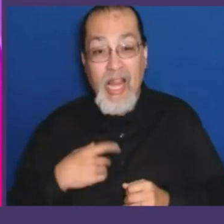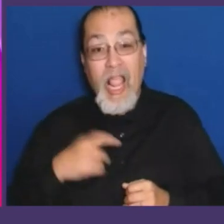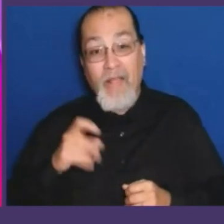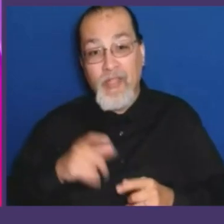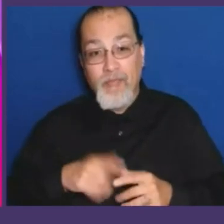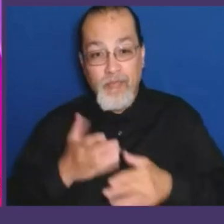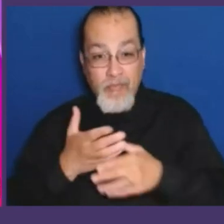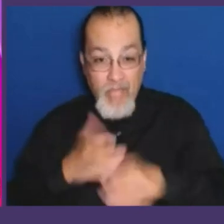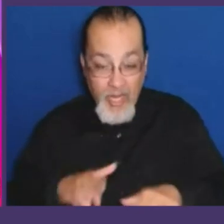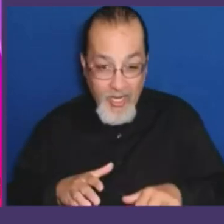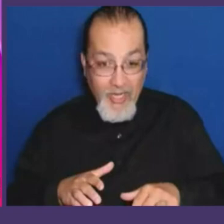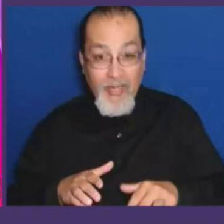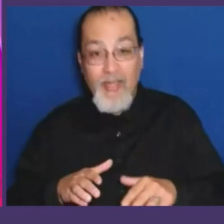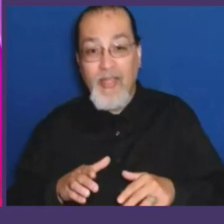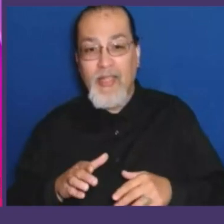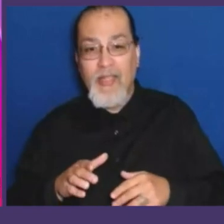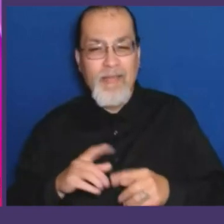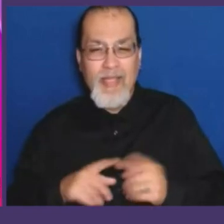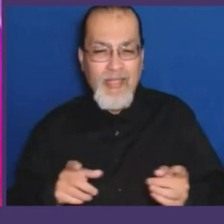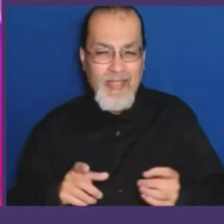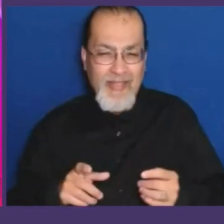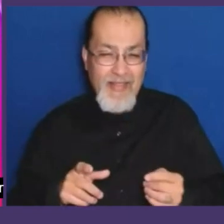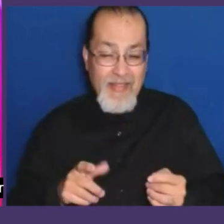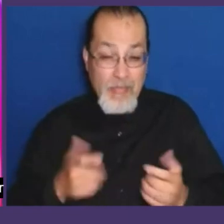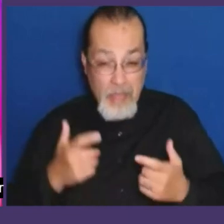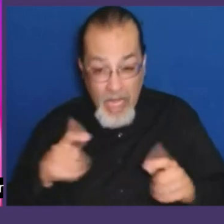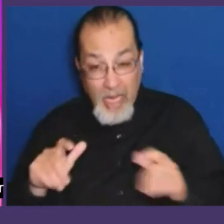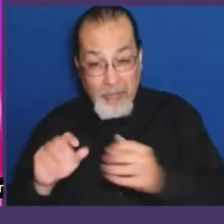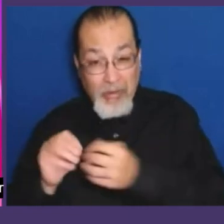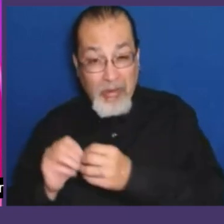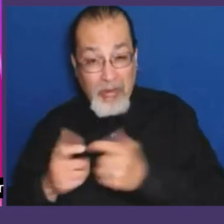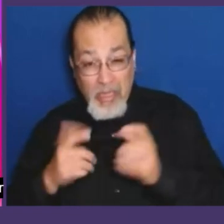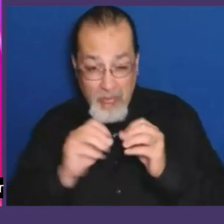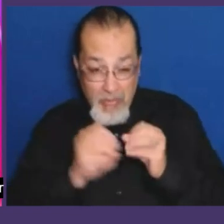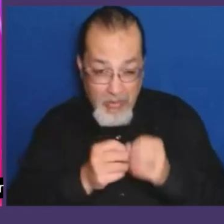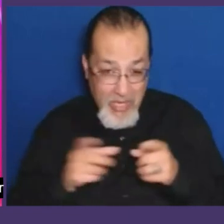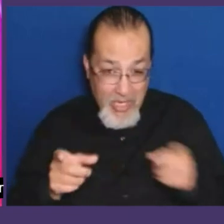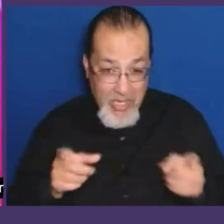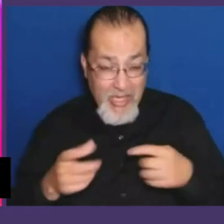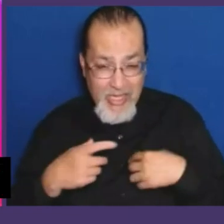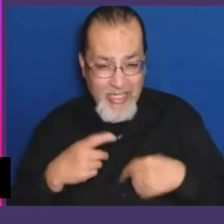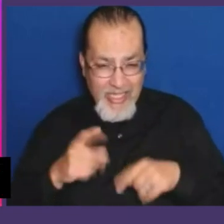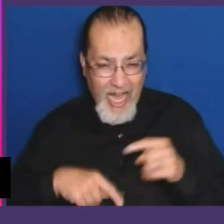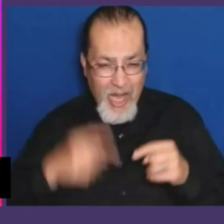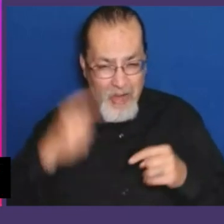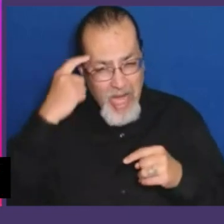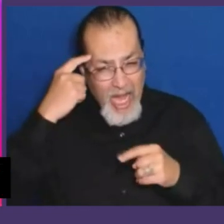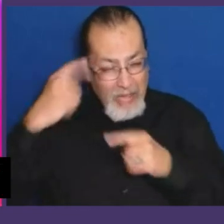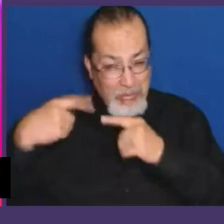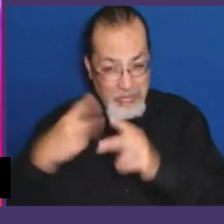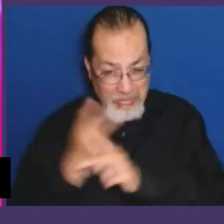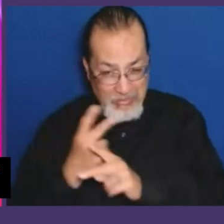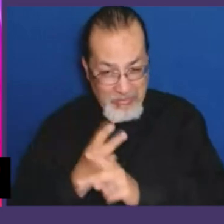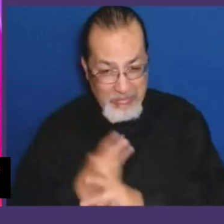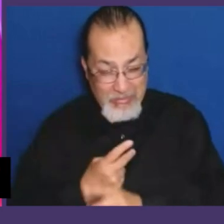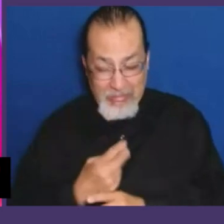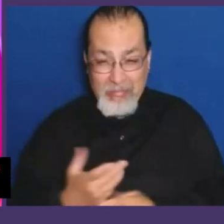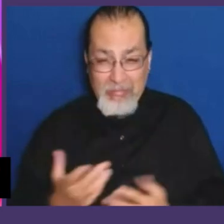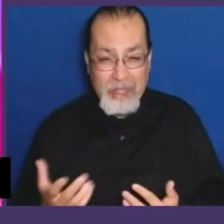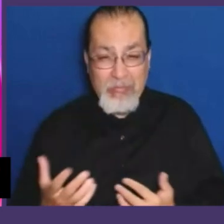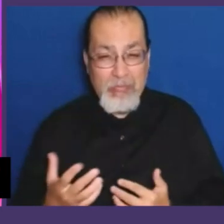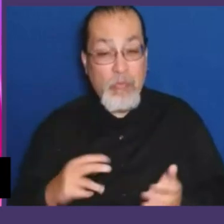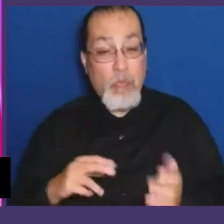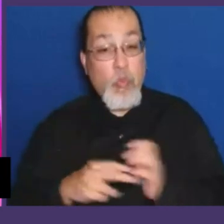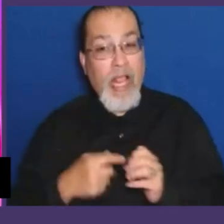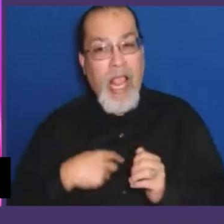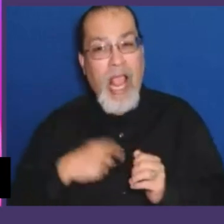succeed. That's not the kind of thing that I can do in my head. And so therefore, I'm going to rely on a calculator. So I'm going to use a calculator, punch it in, and